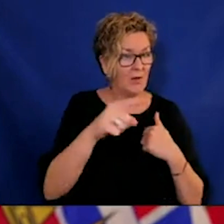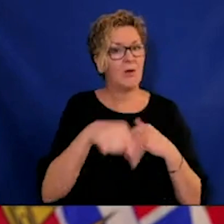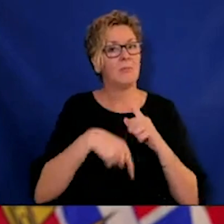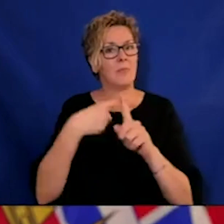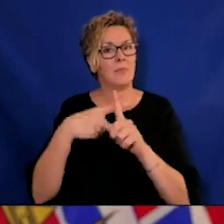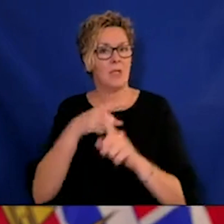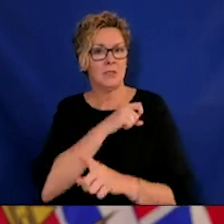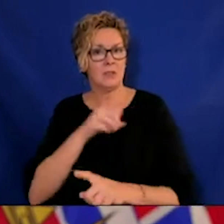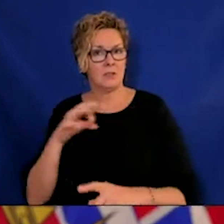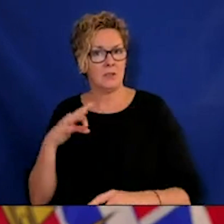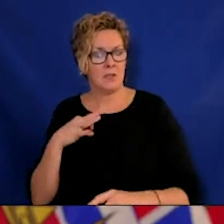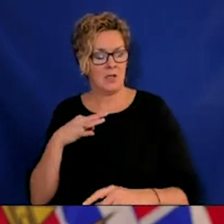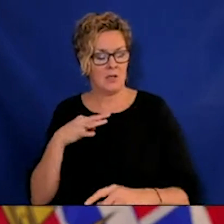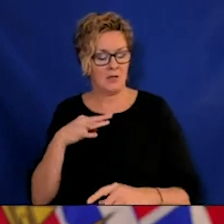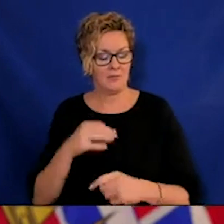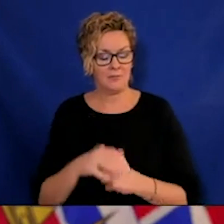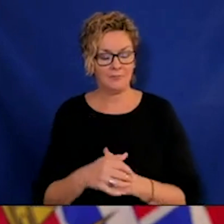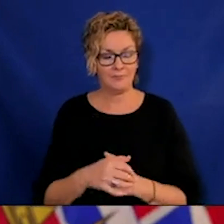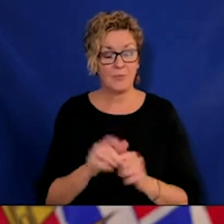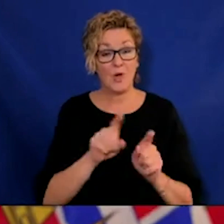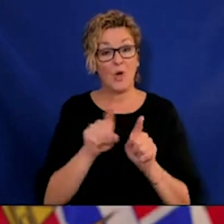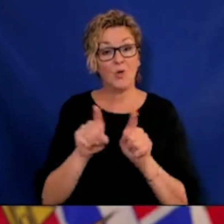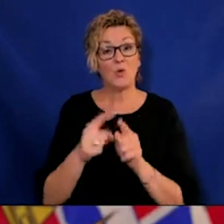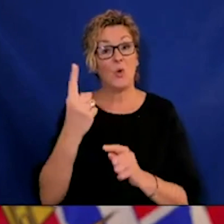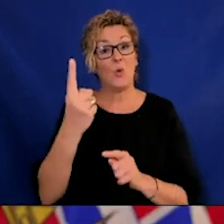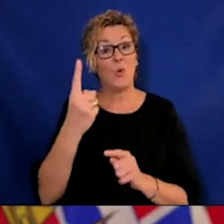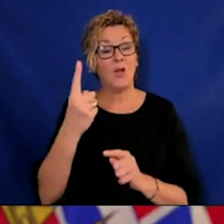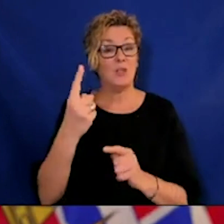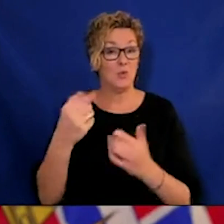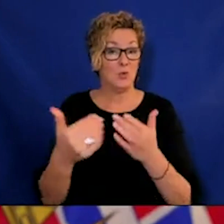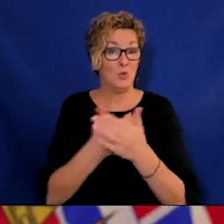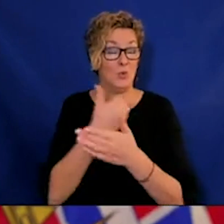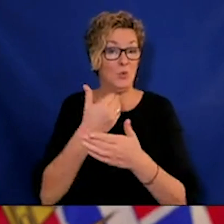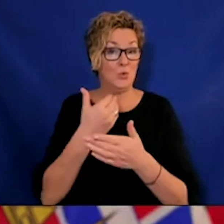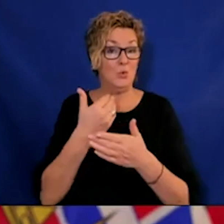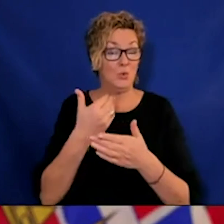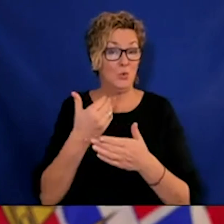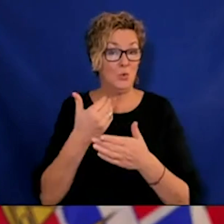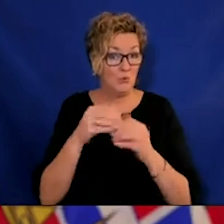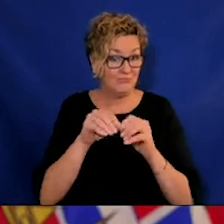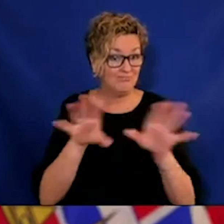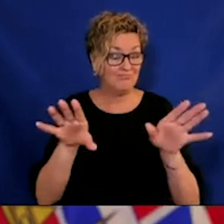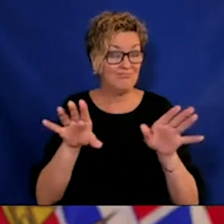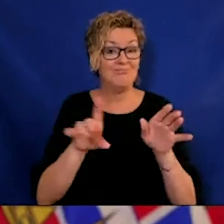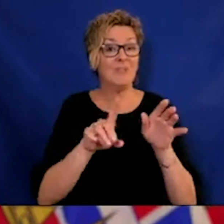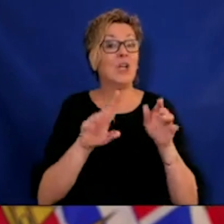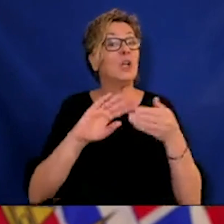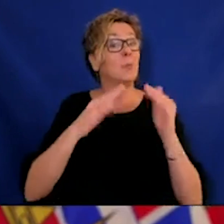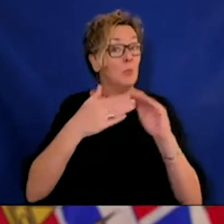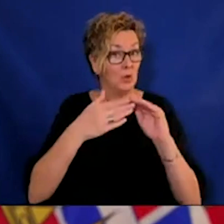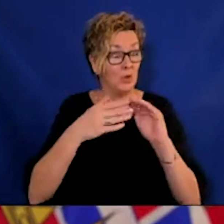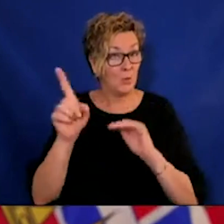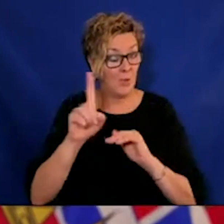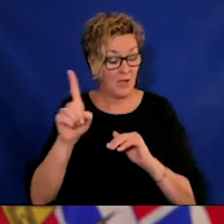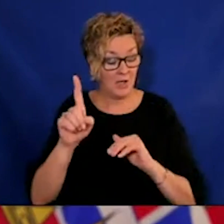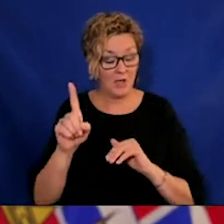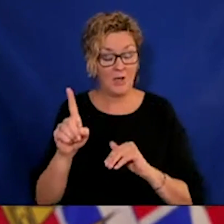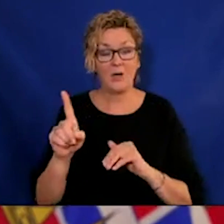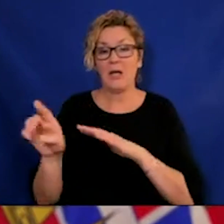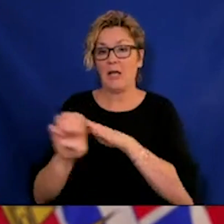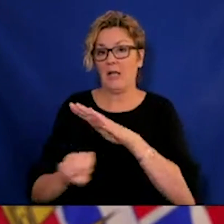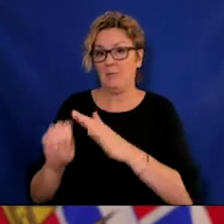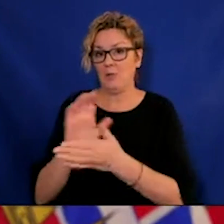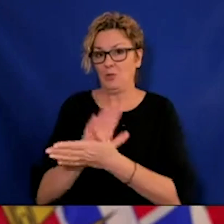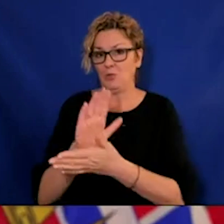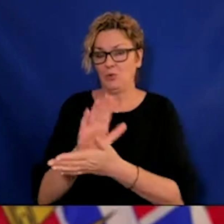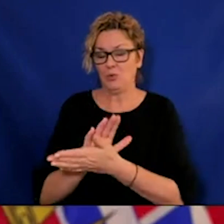in addition, has been one new community outbreak at the Newton Elementary School in the Fraser Health Region, which has